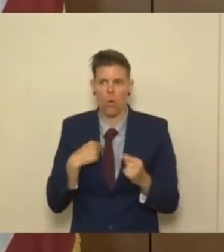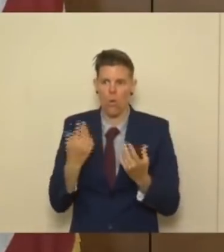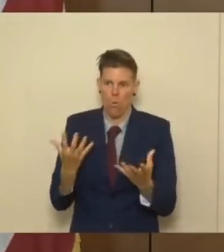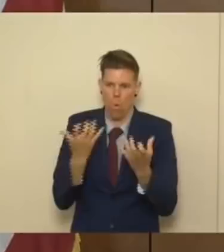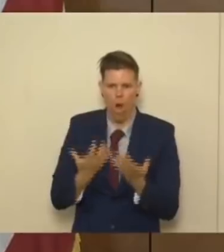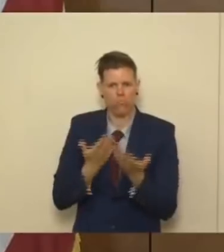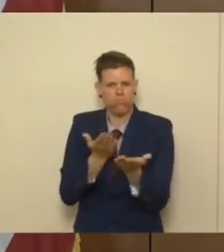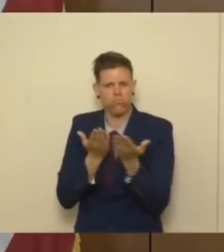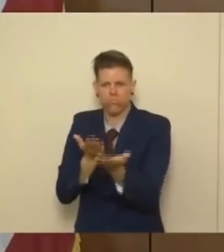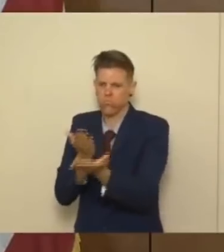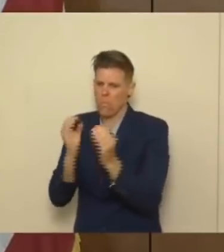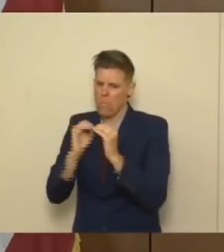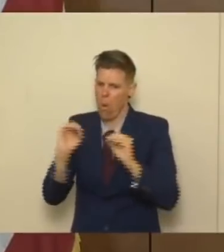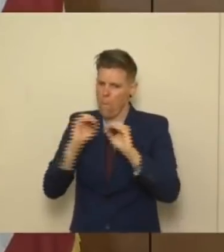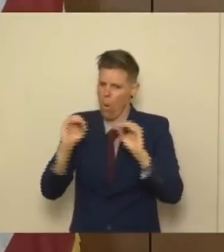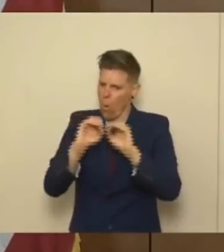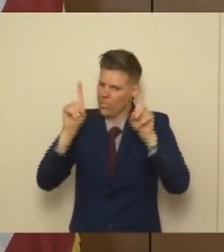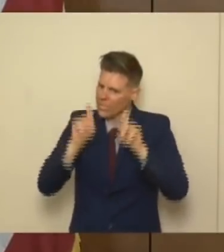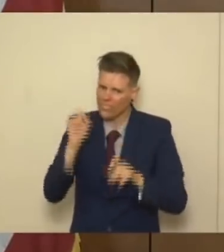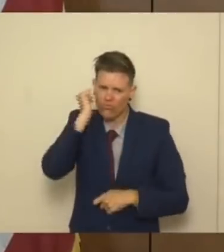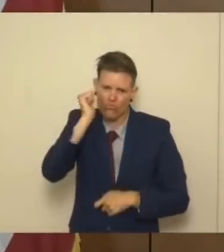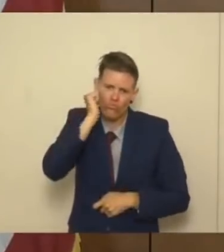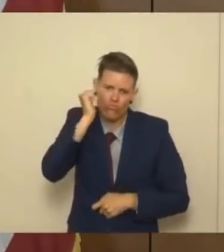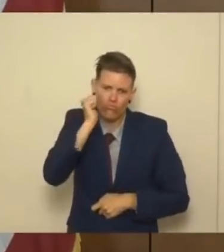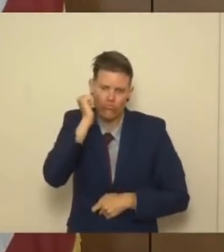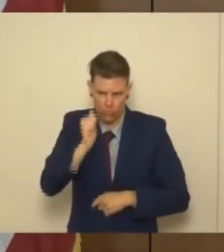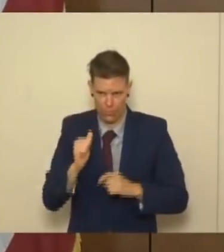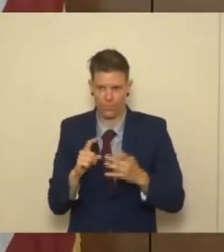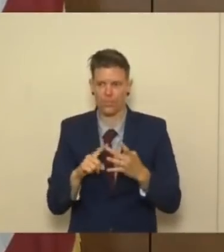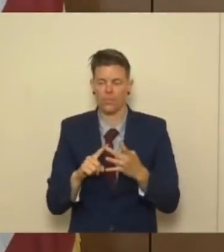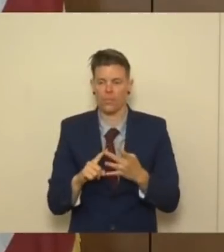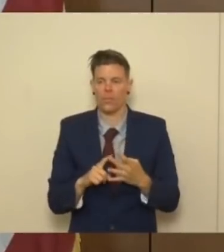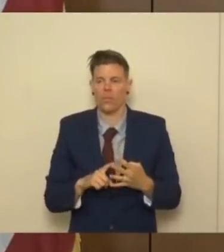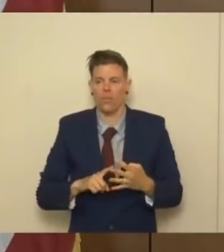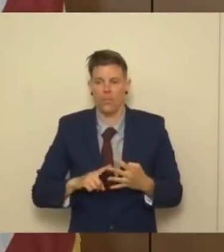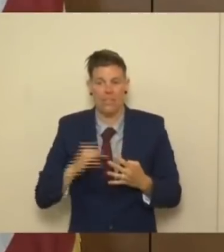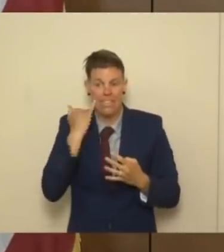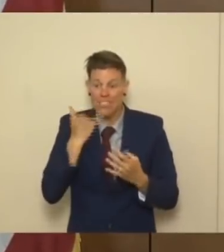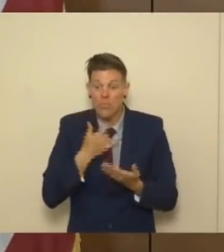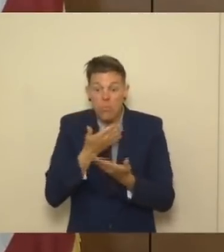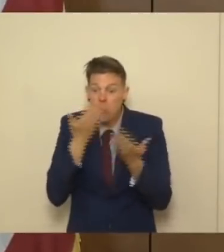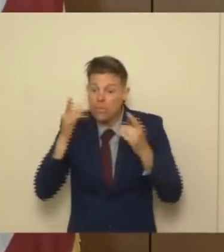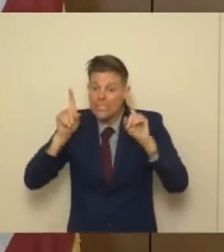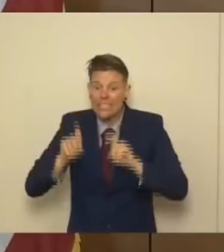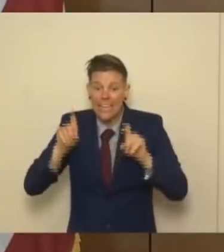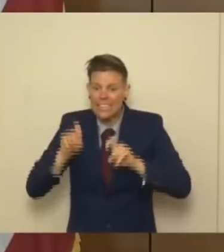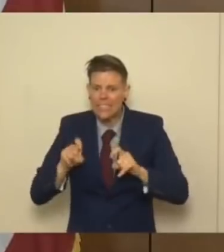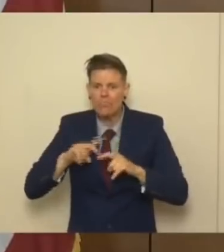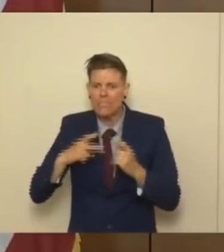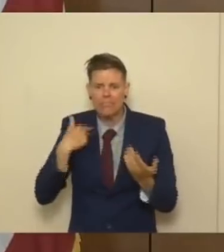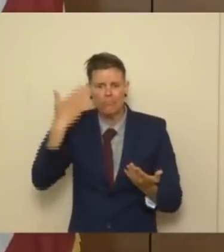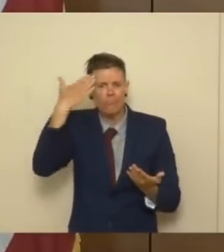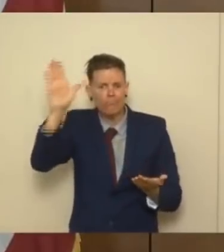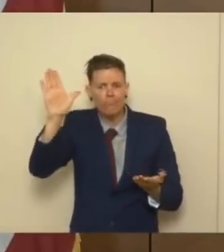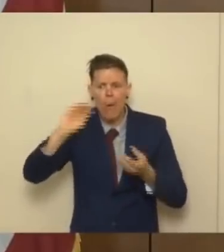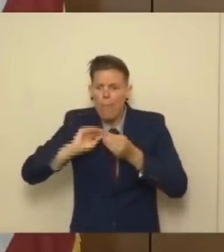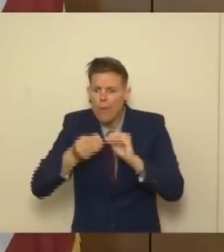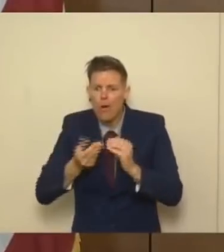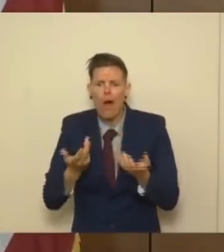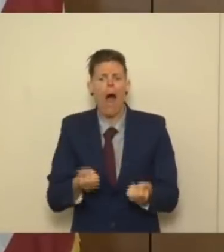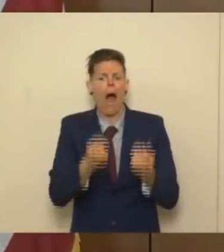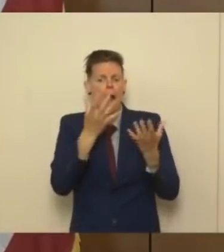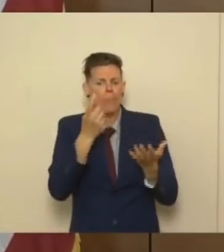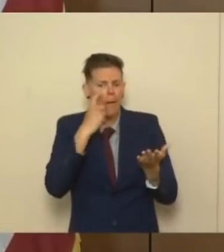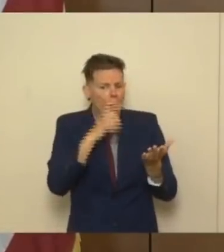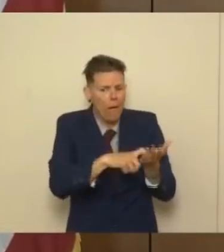are not able to box in the virus when there's an outbreak. 3, I'm already forgetting the 3rd